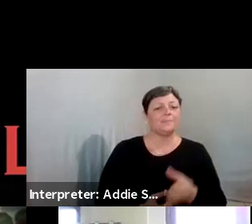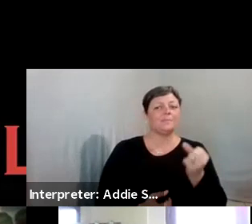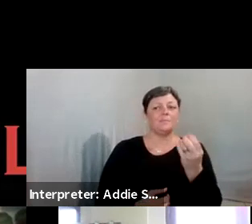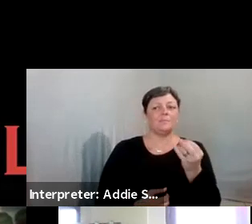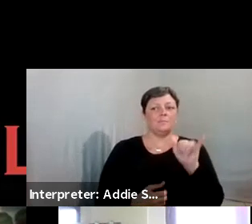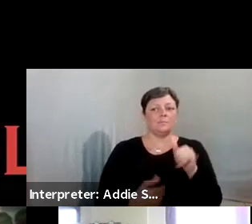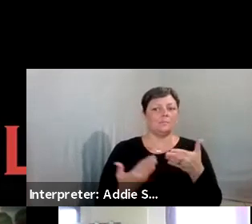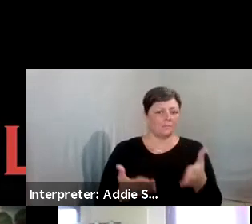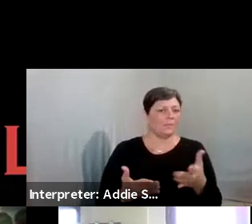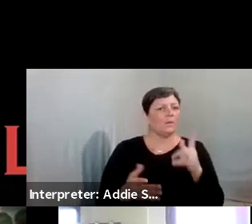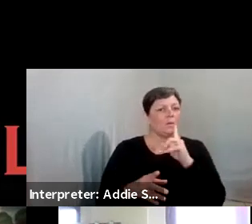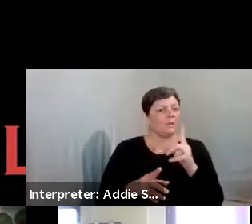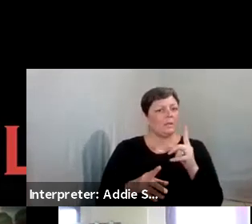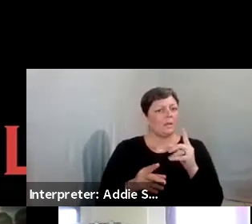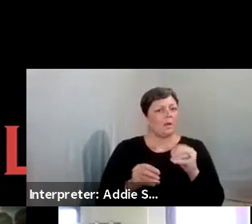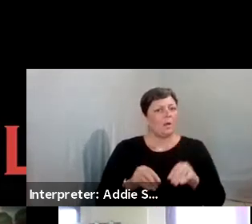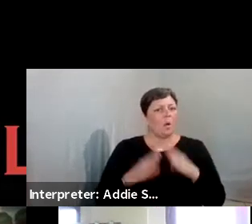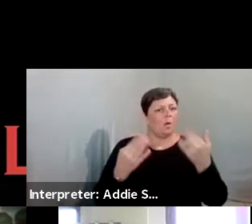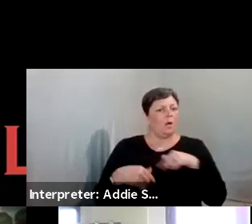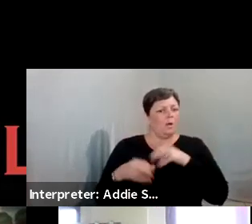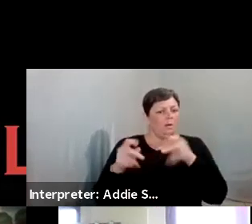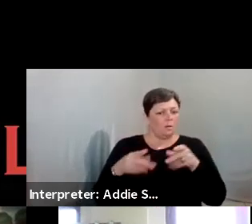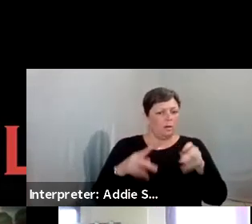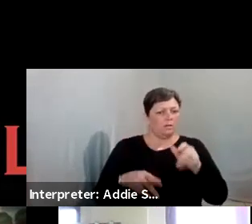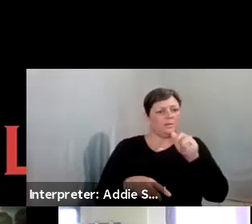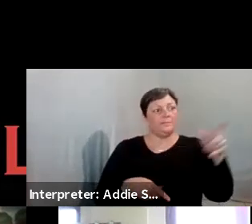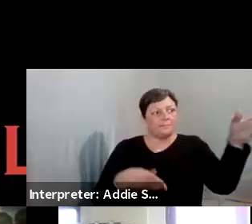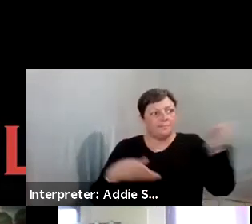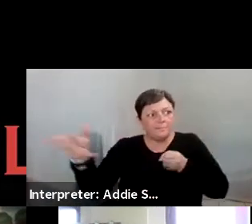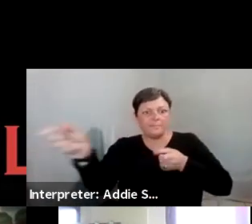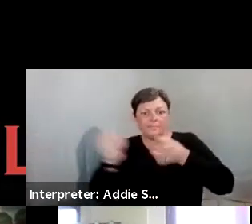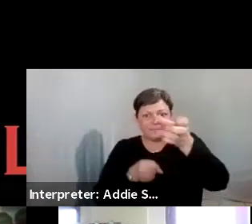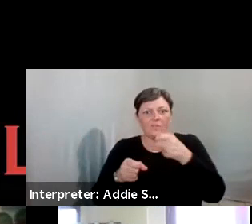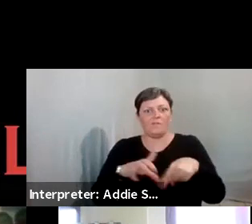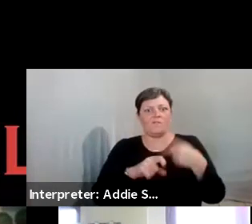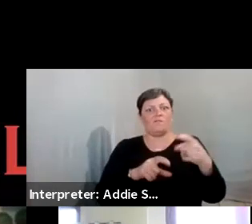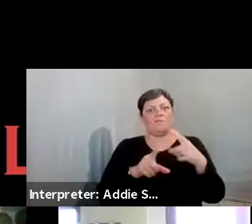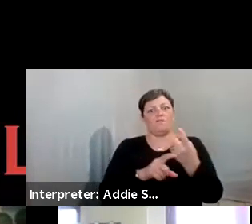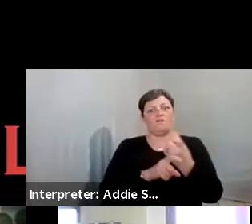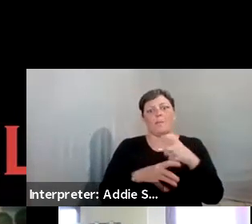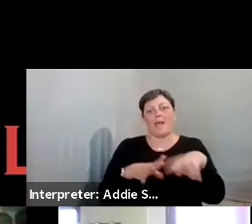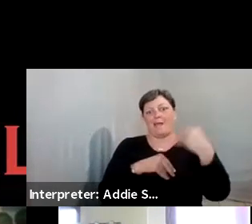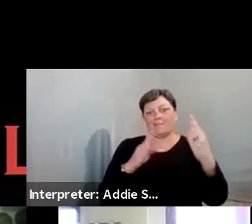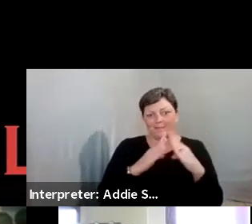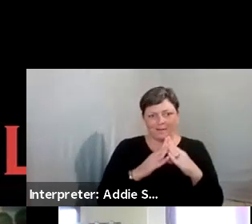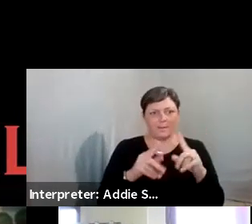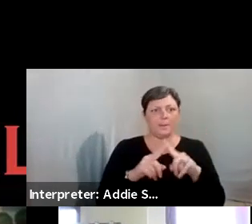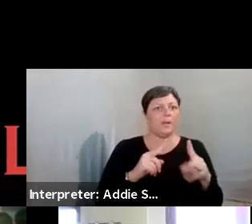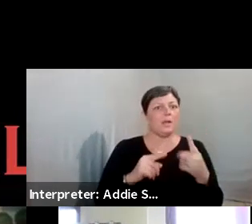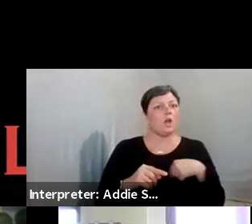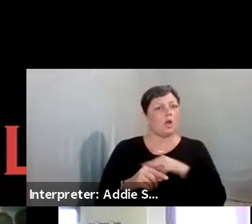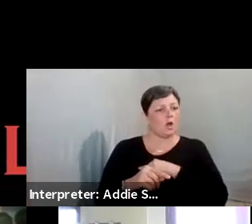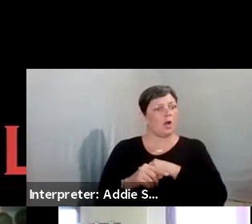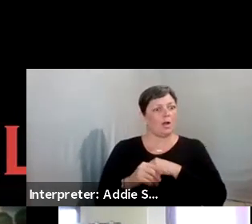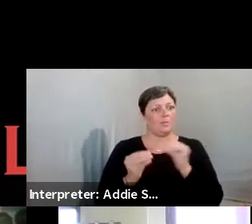that way, it's kind of expanded our opportunities. We don't have to bring speakers in from out of town, but we've actually seen our reach